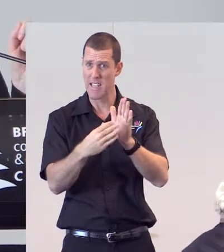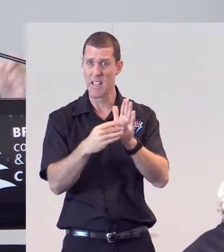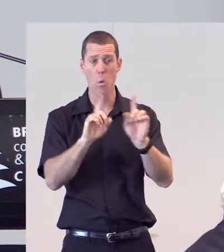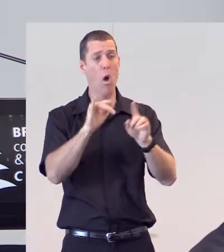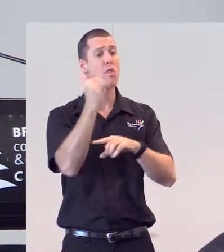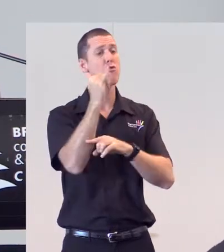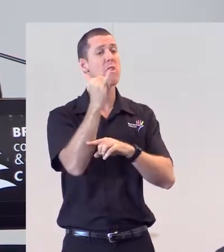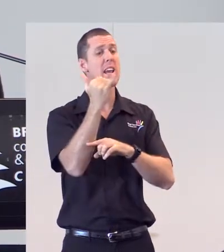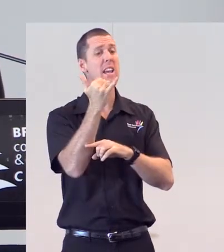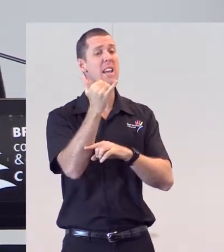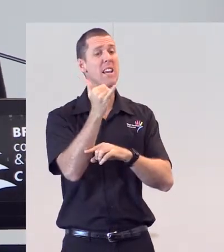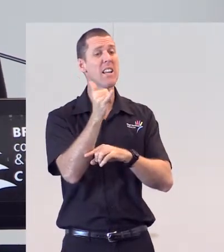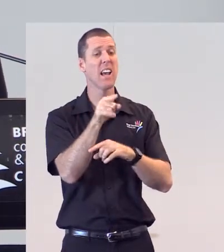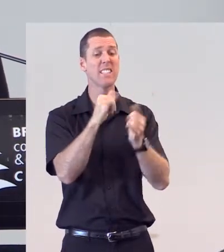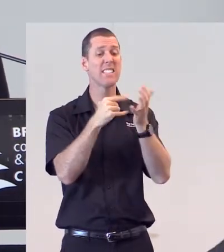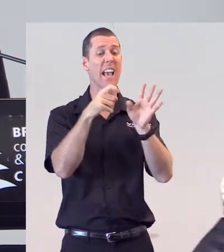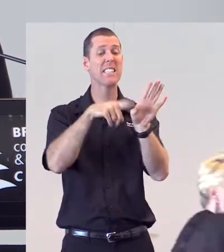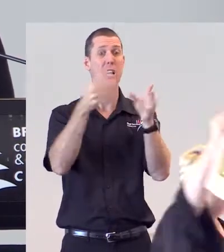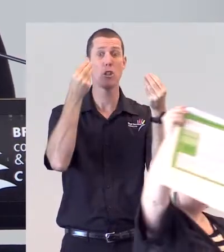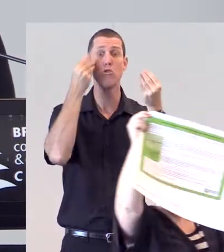the green one, if Stacy wants to.